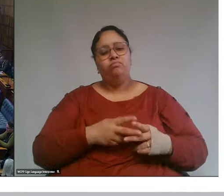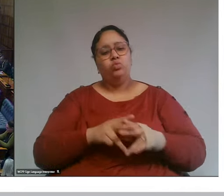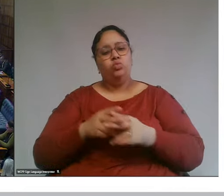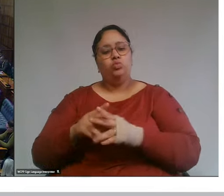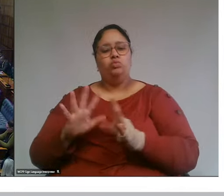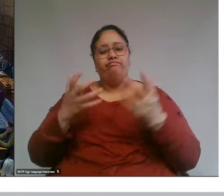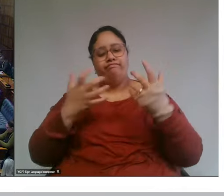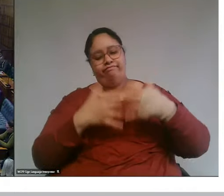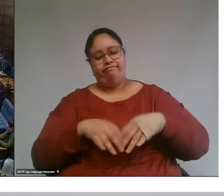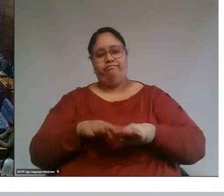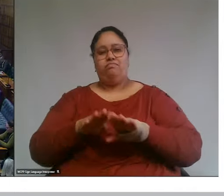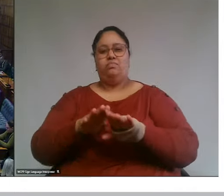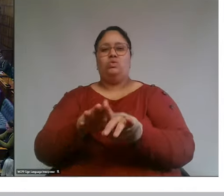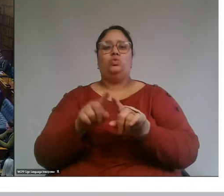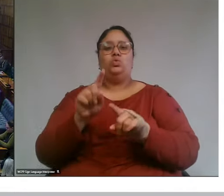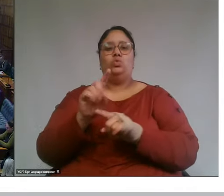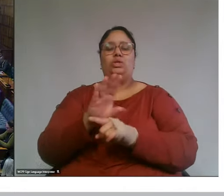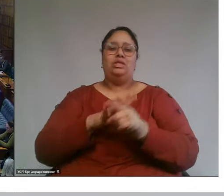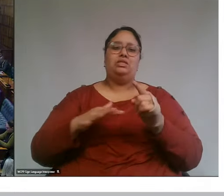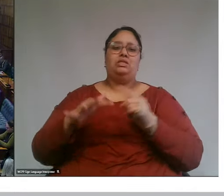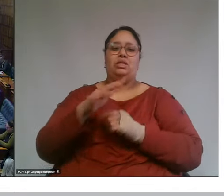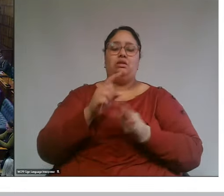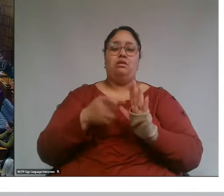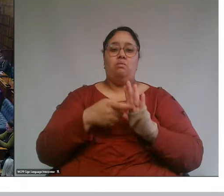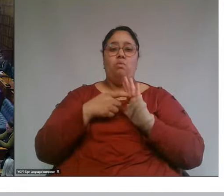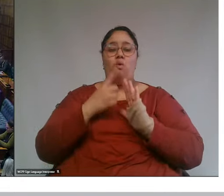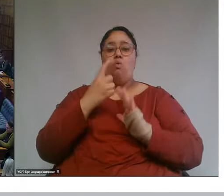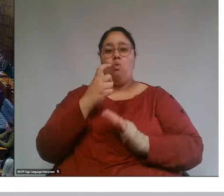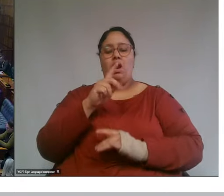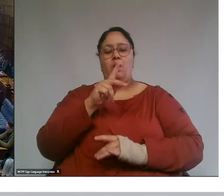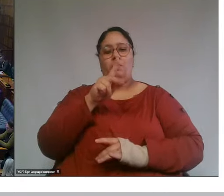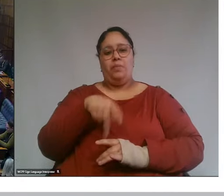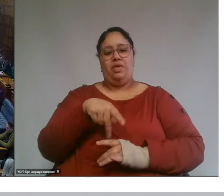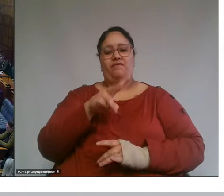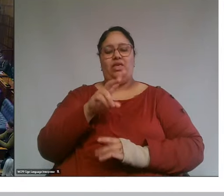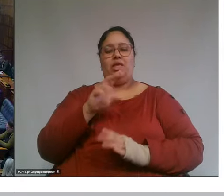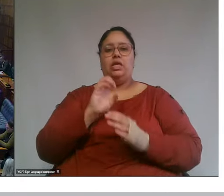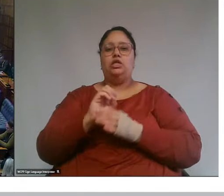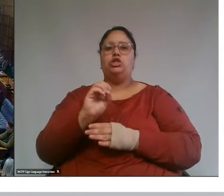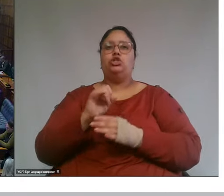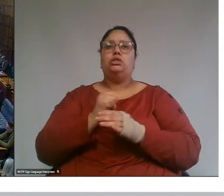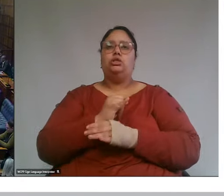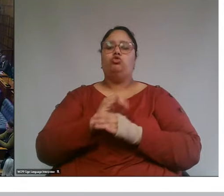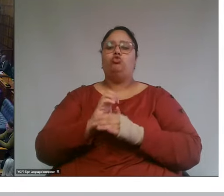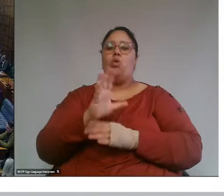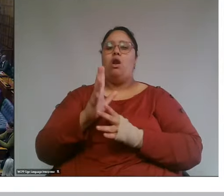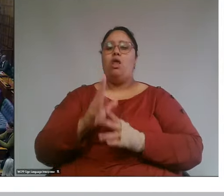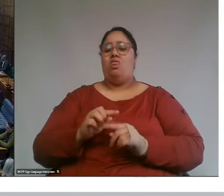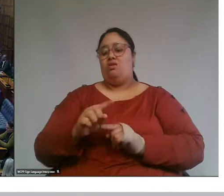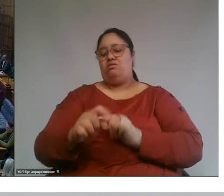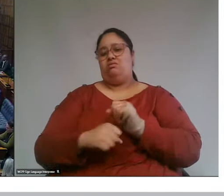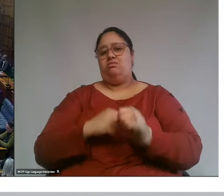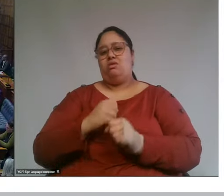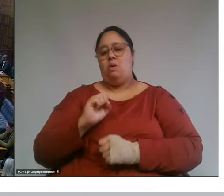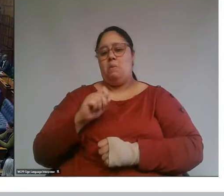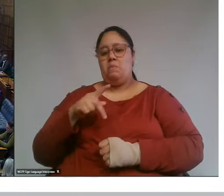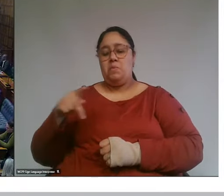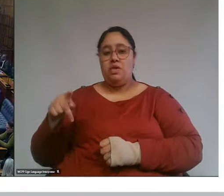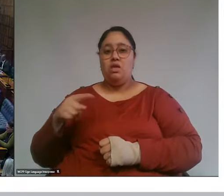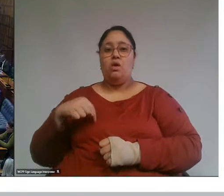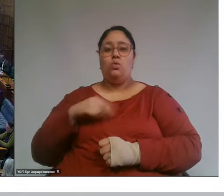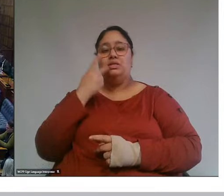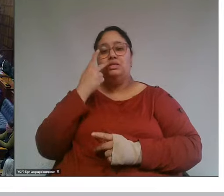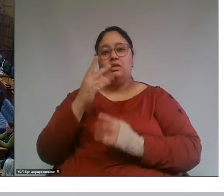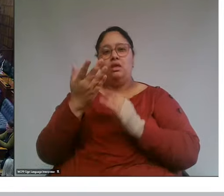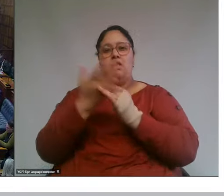Alliance to Industry demand one of them is the PV installer which we developed last year I think it was in this year's a um we saw a